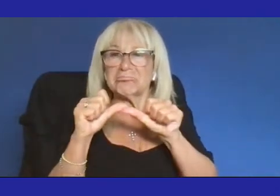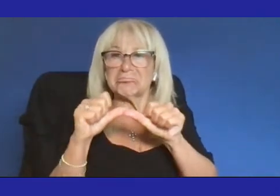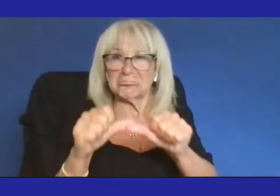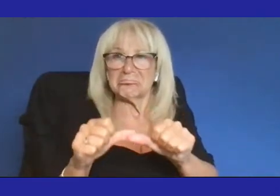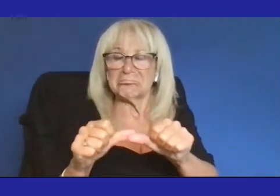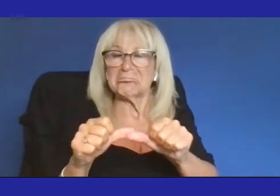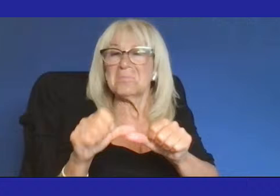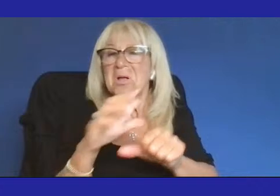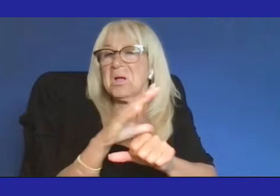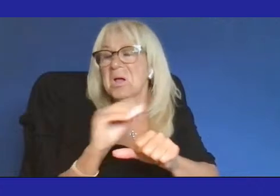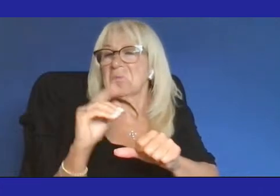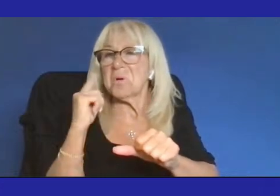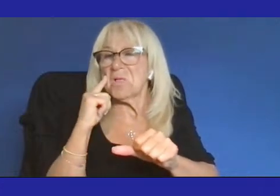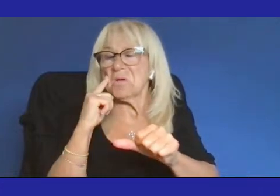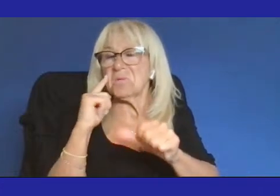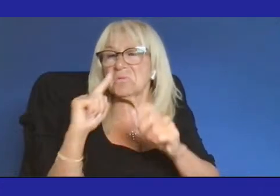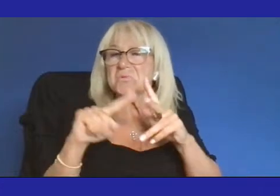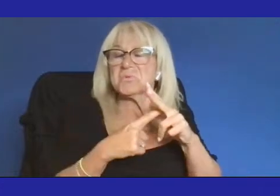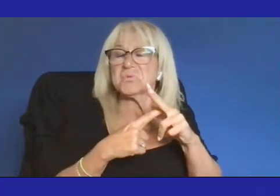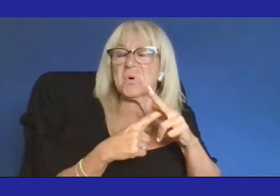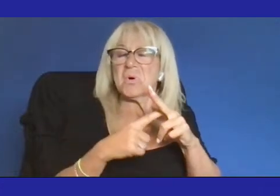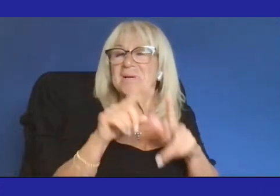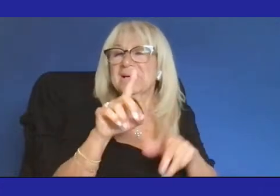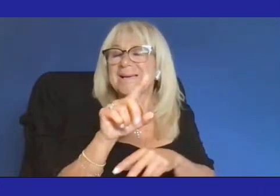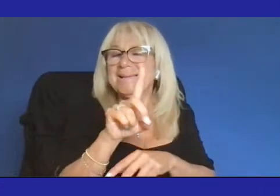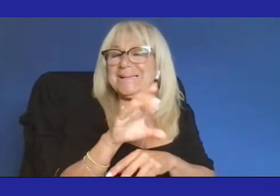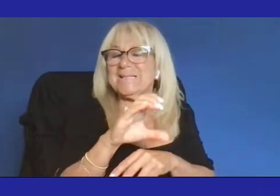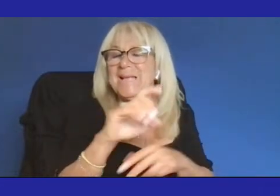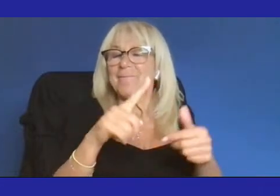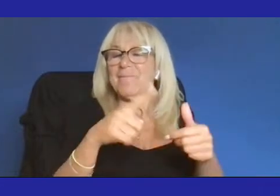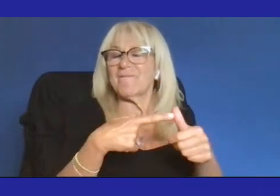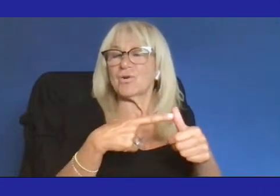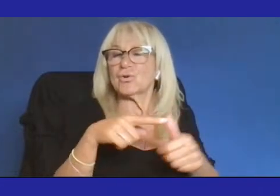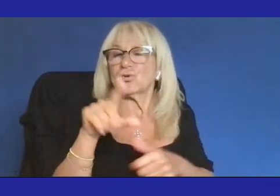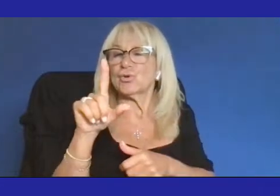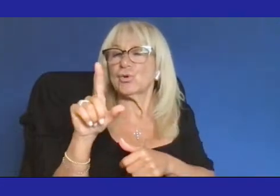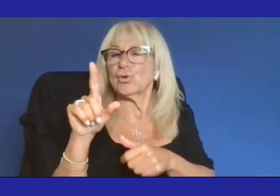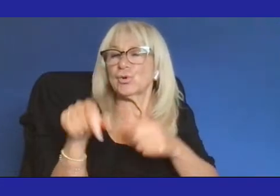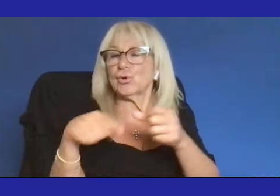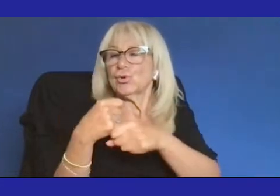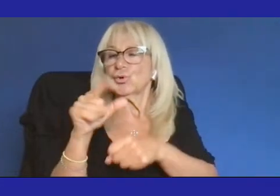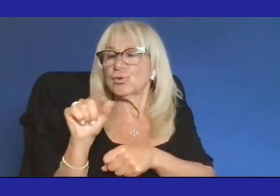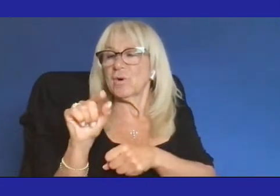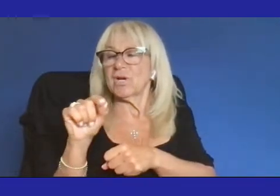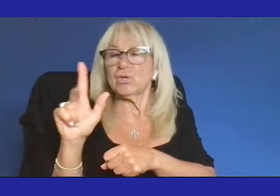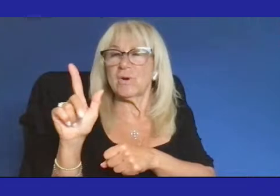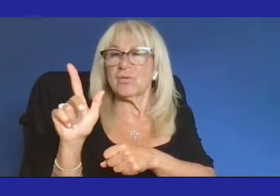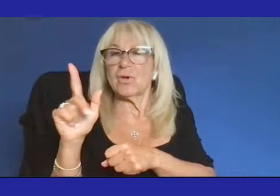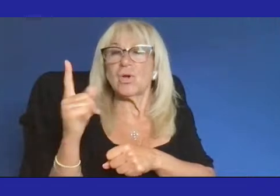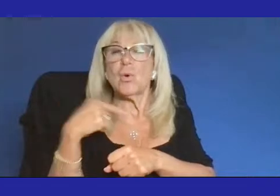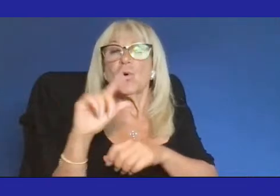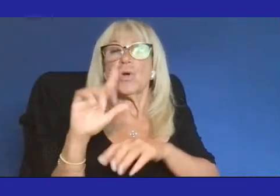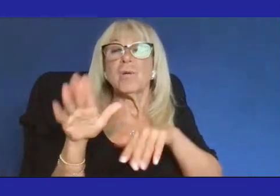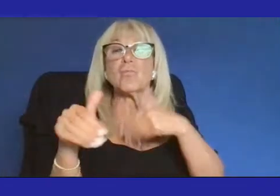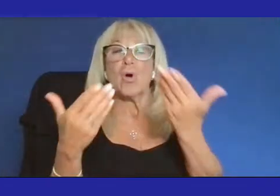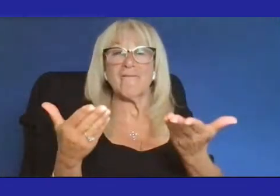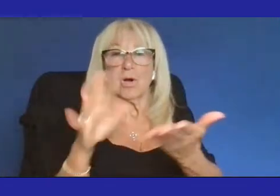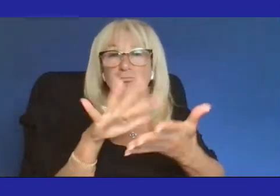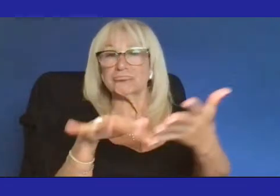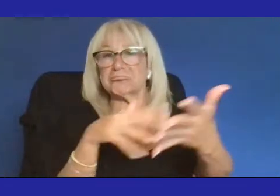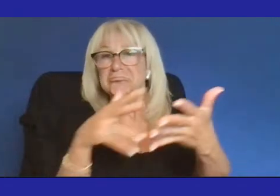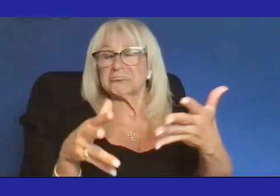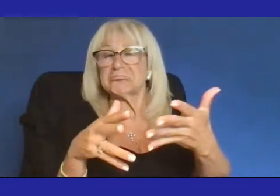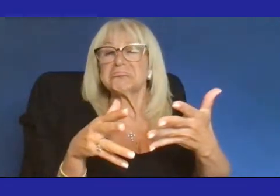it December 1st, 2023. And we provided a table showing the fair market